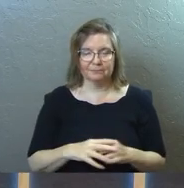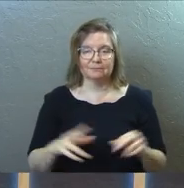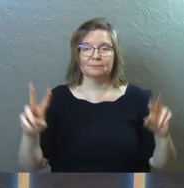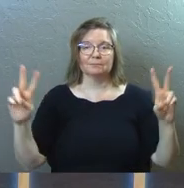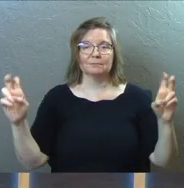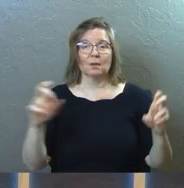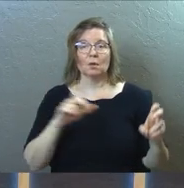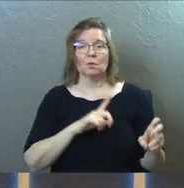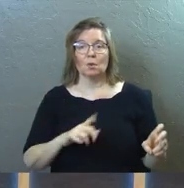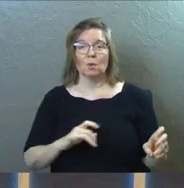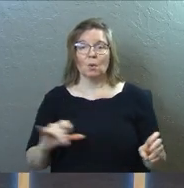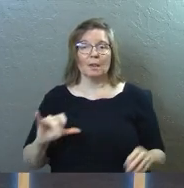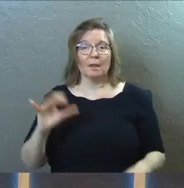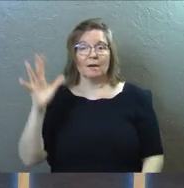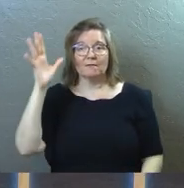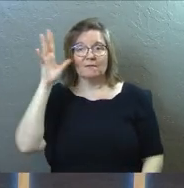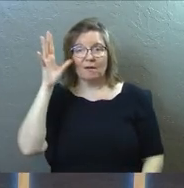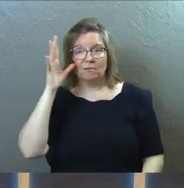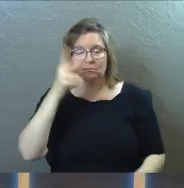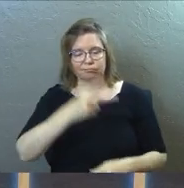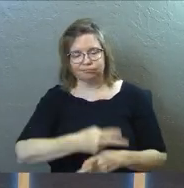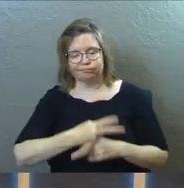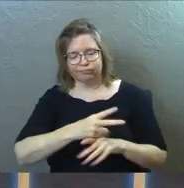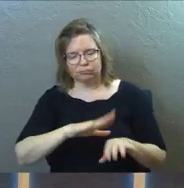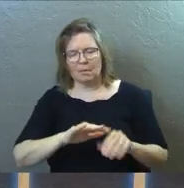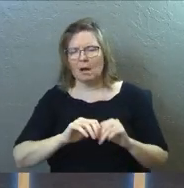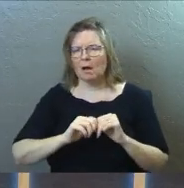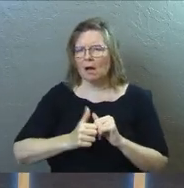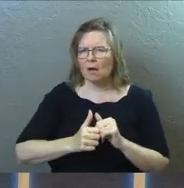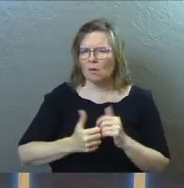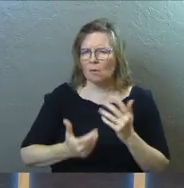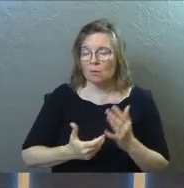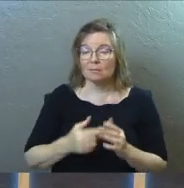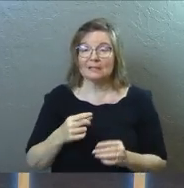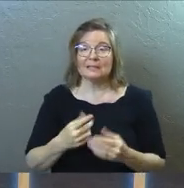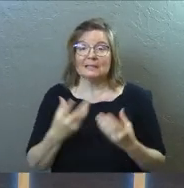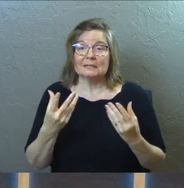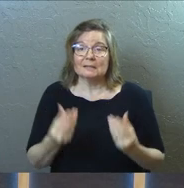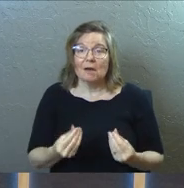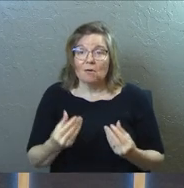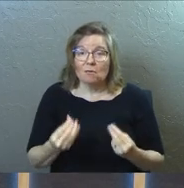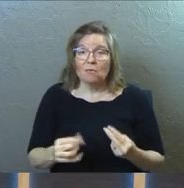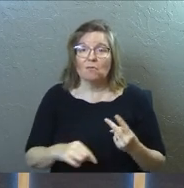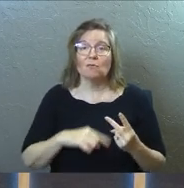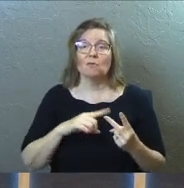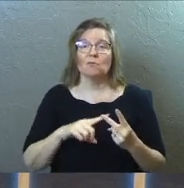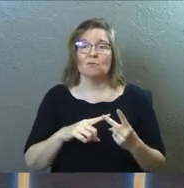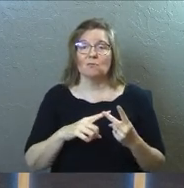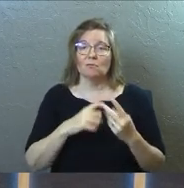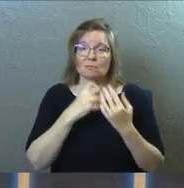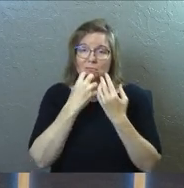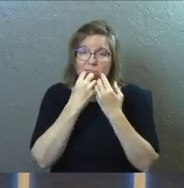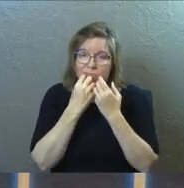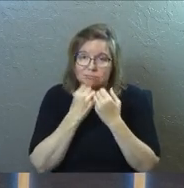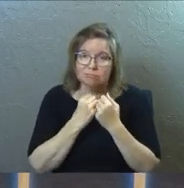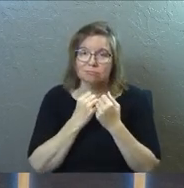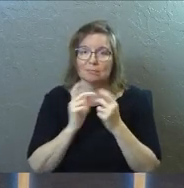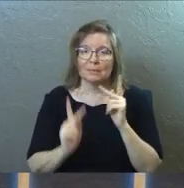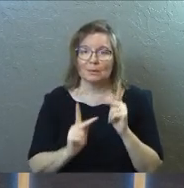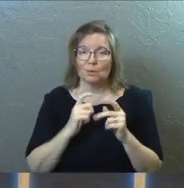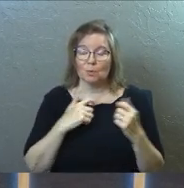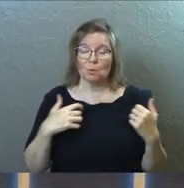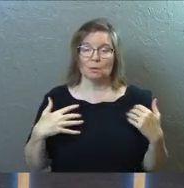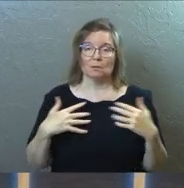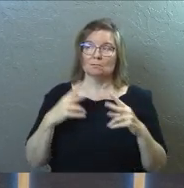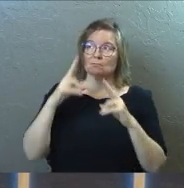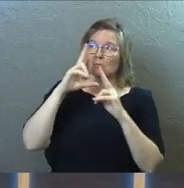is like a father to his children. How is he like a father to his children? He is tender and he is compassionate to those who